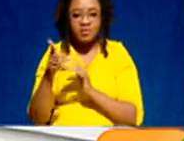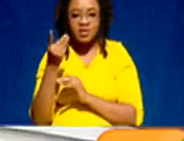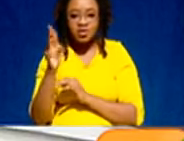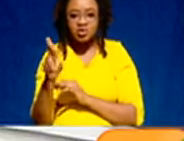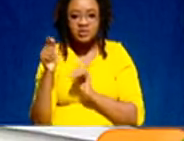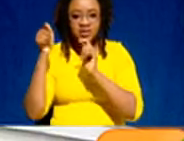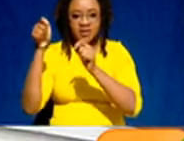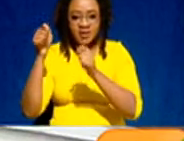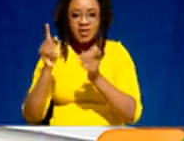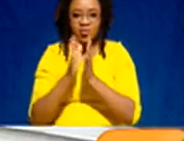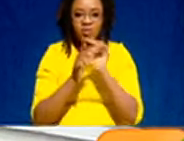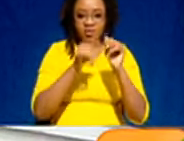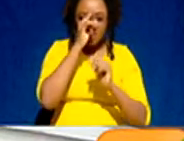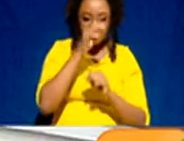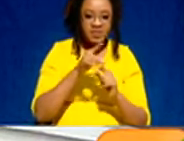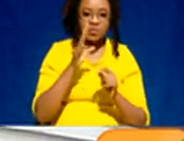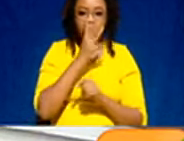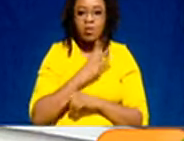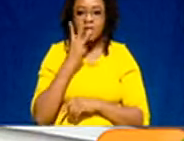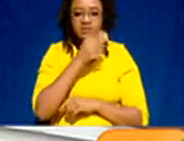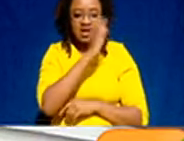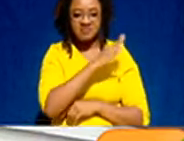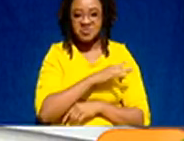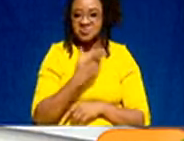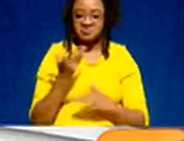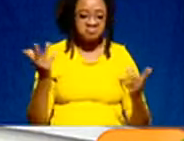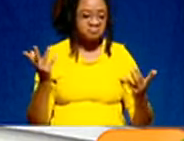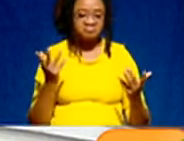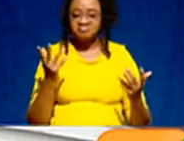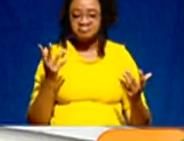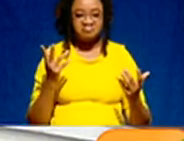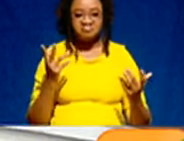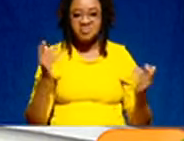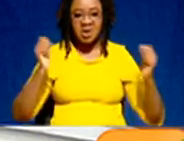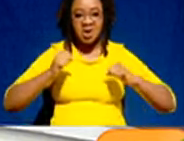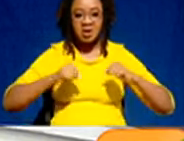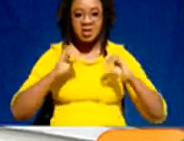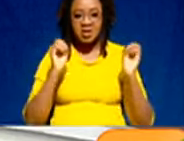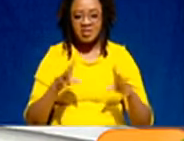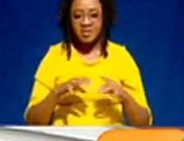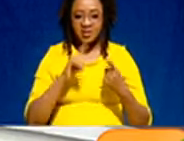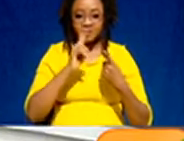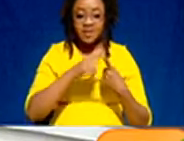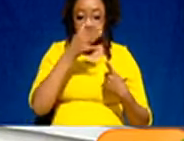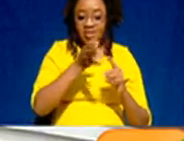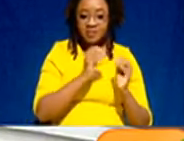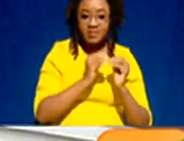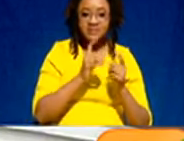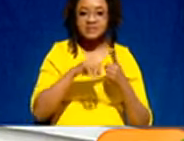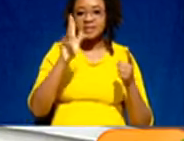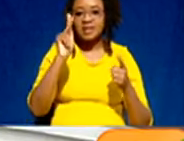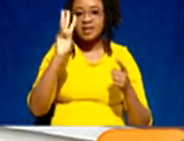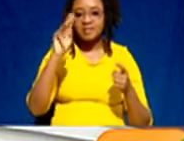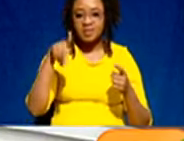medics and their employers on Wednesday afternoon broke down. The tripartite talks comprising the doctors' union and the national